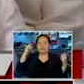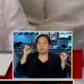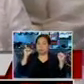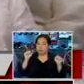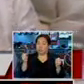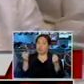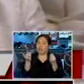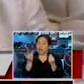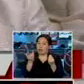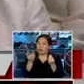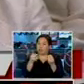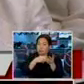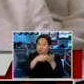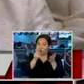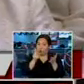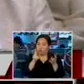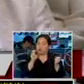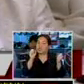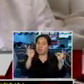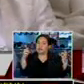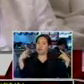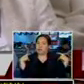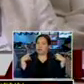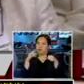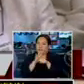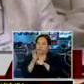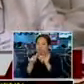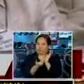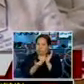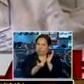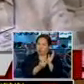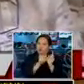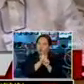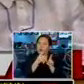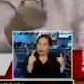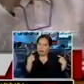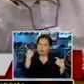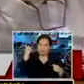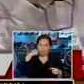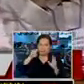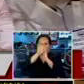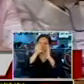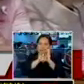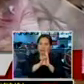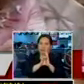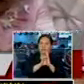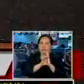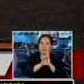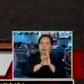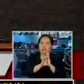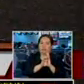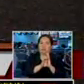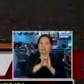be removed upon conviction for culpable violation of the Constitution,